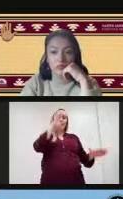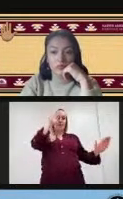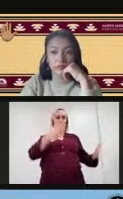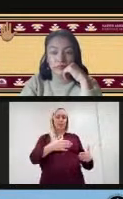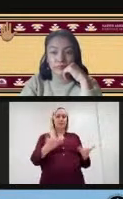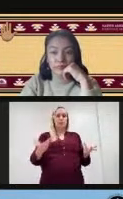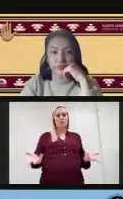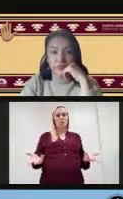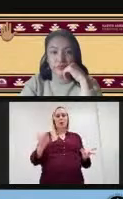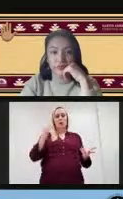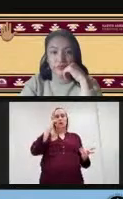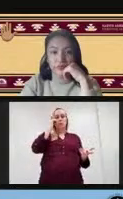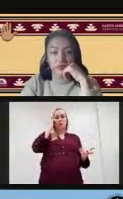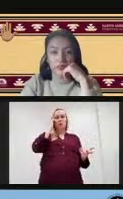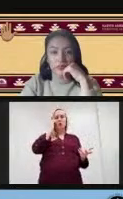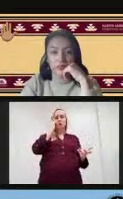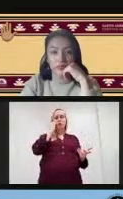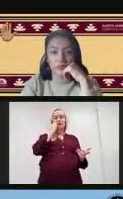So